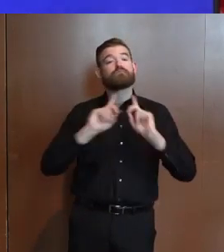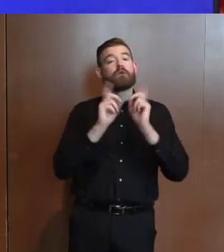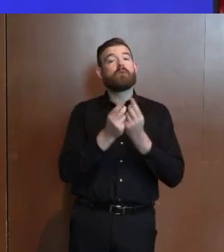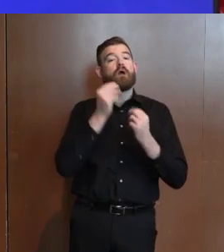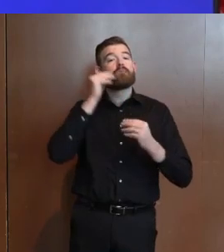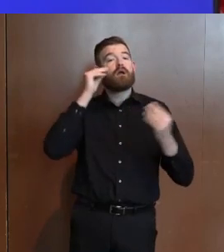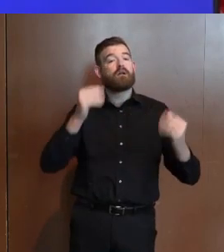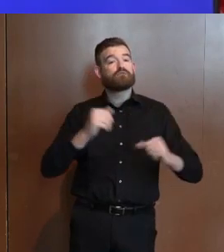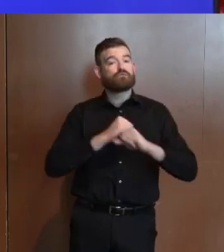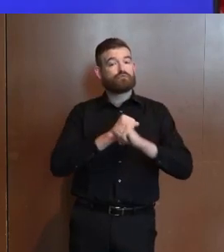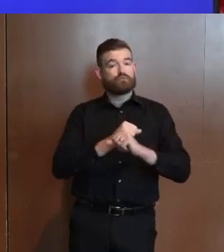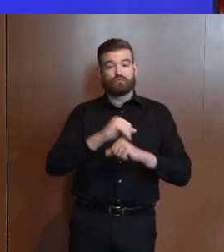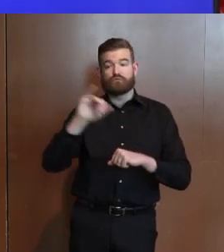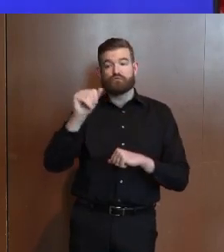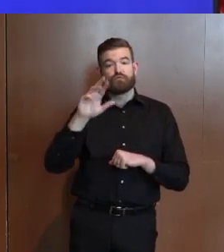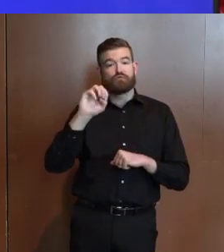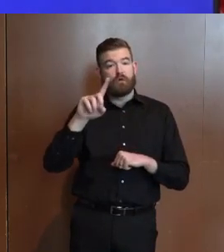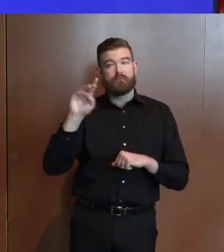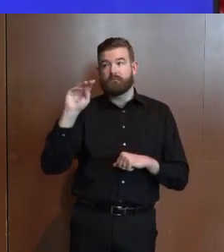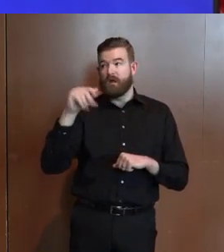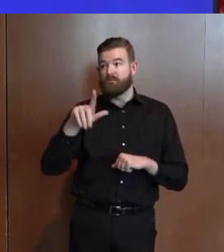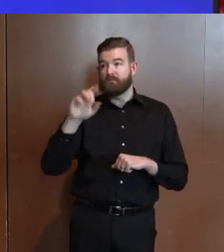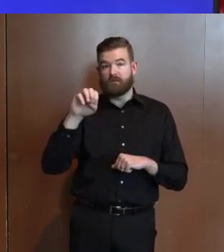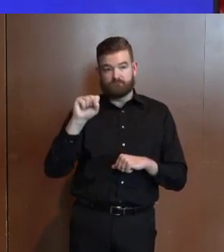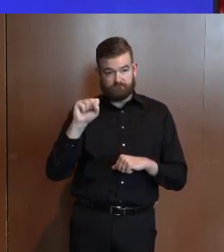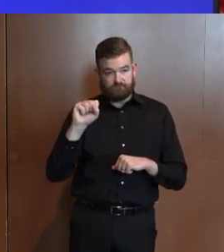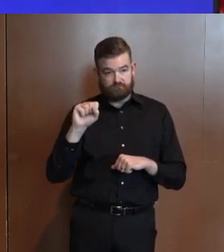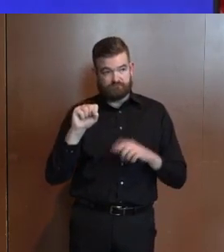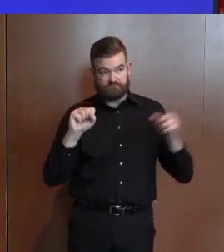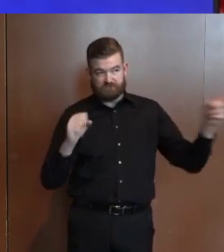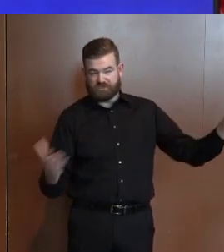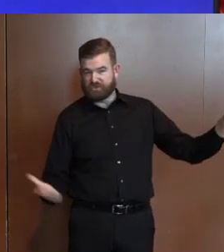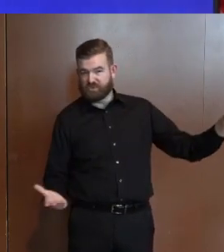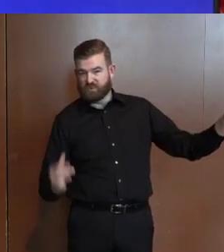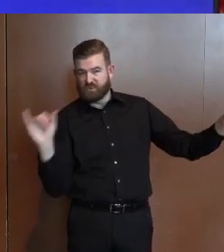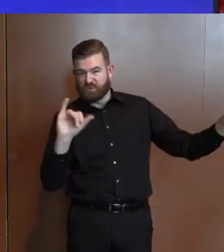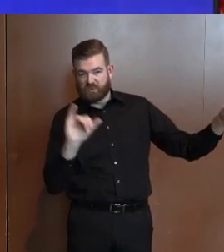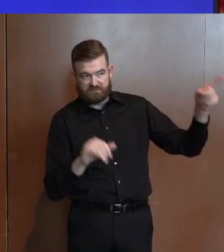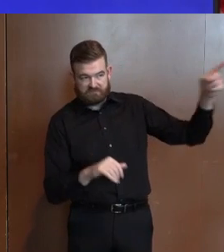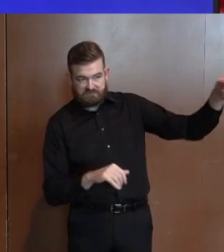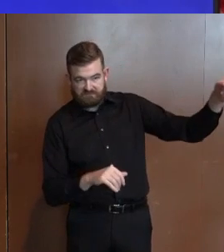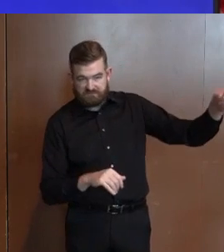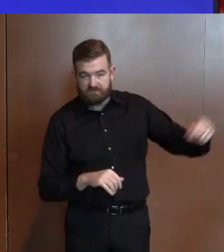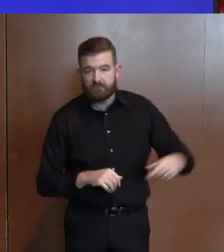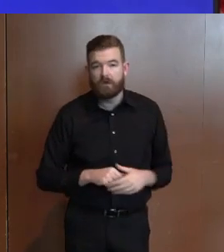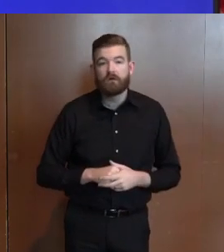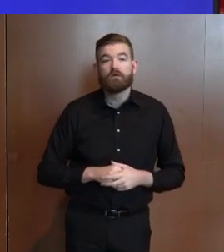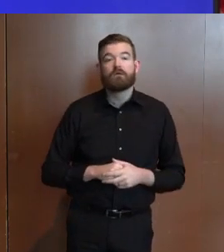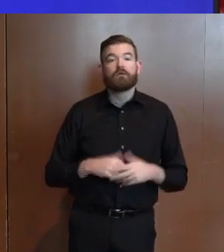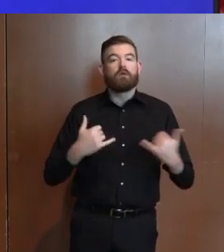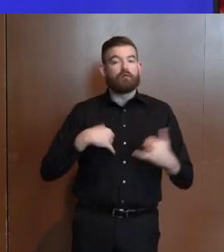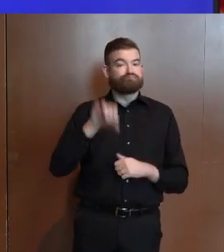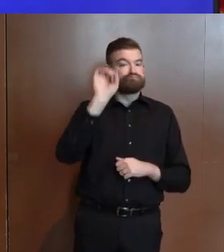us. As we have done of late, I'm going to start with a report on the new cases and, sadly, the newly